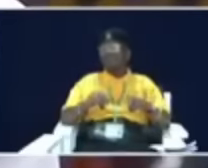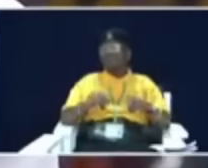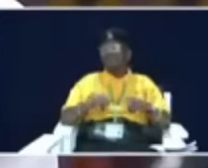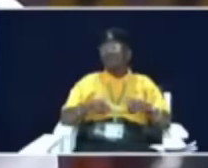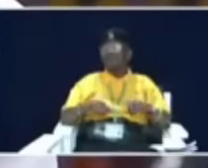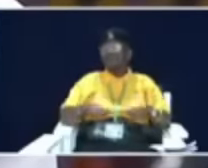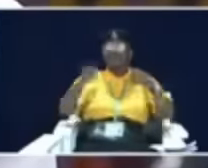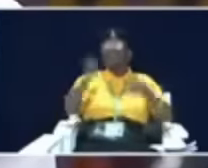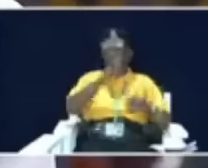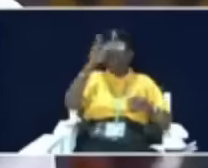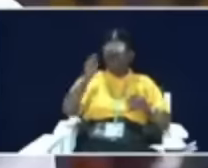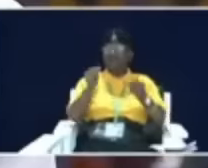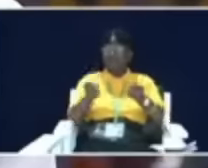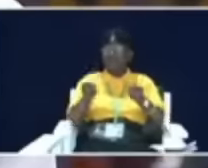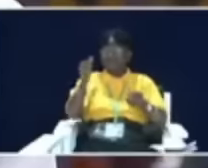annoyed.